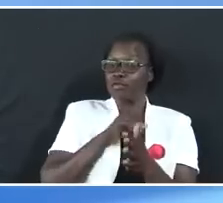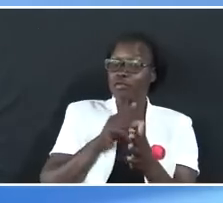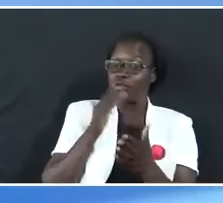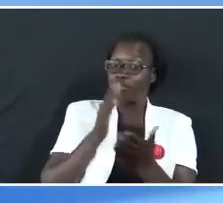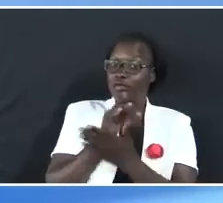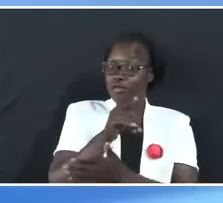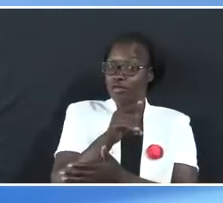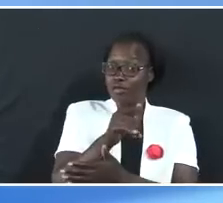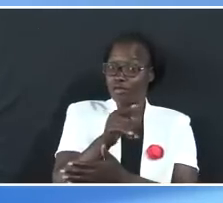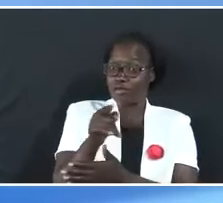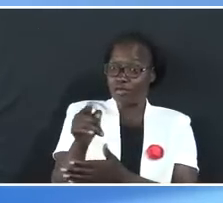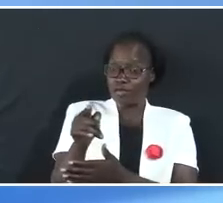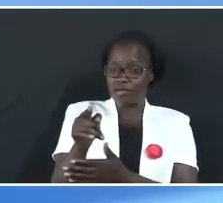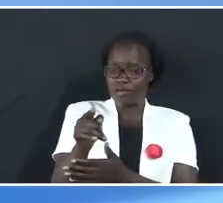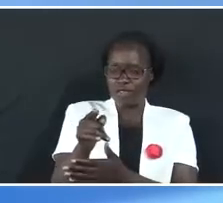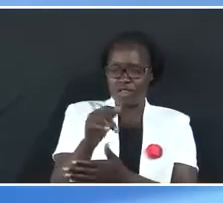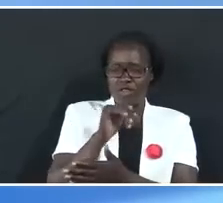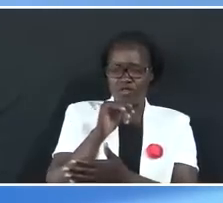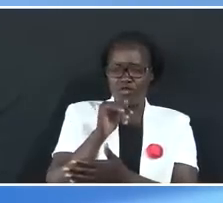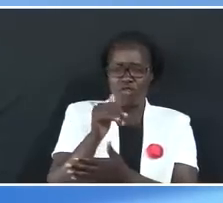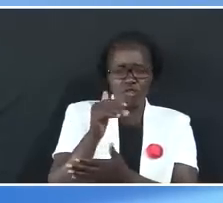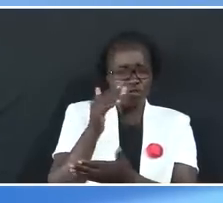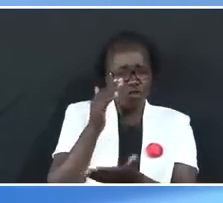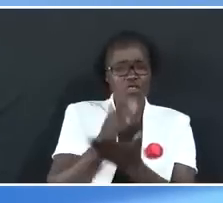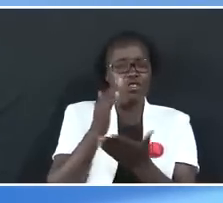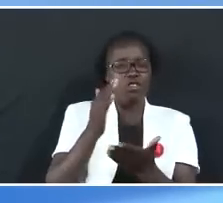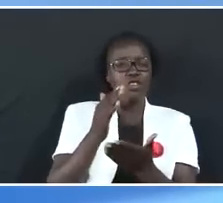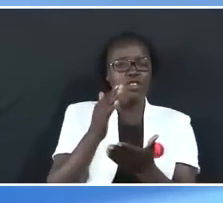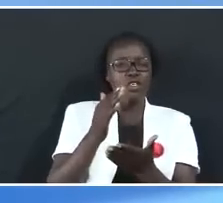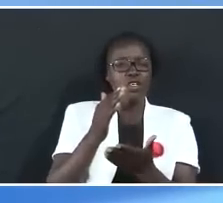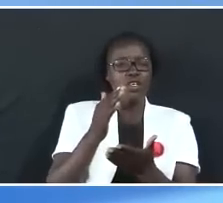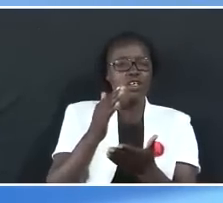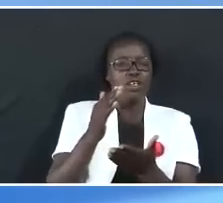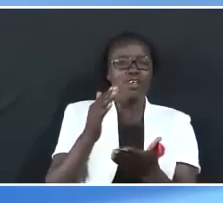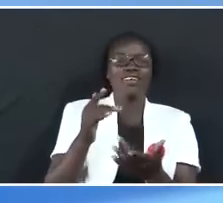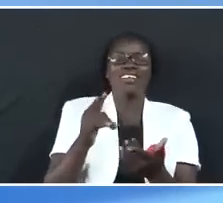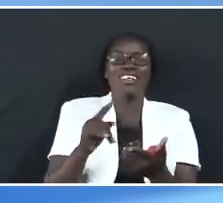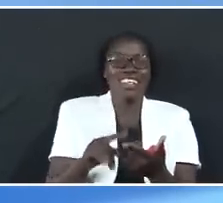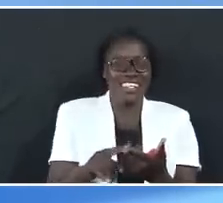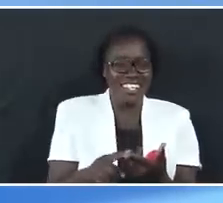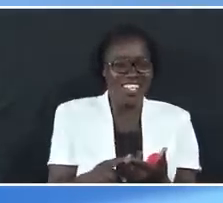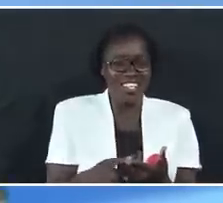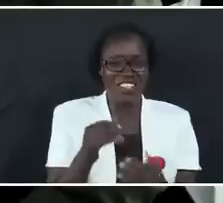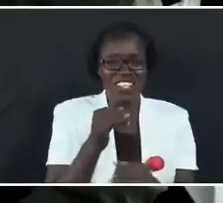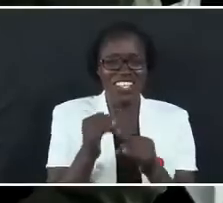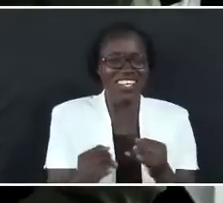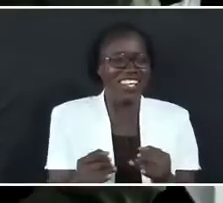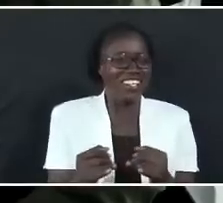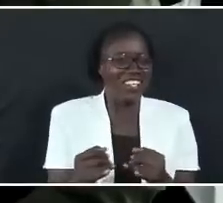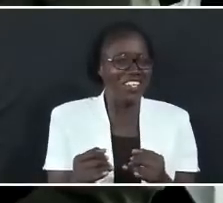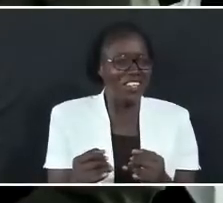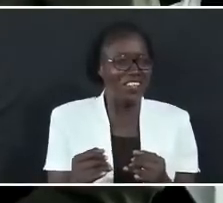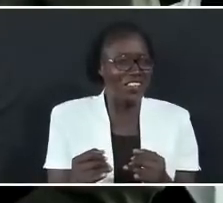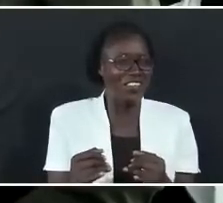prove to you, you will not be true to the ango, to the end.